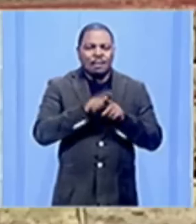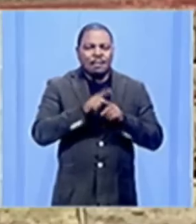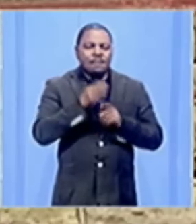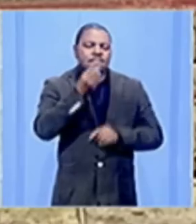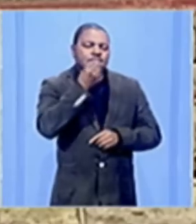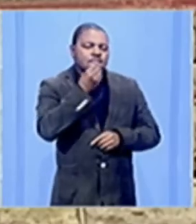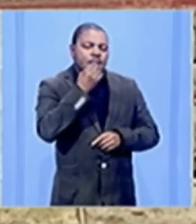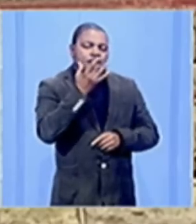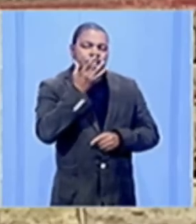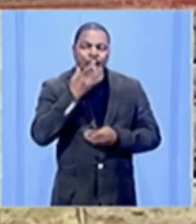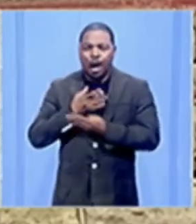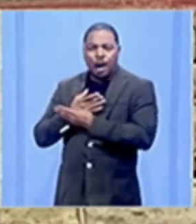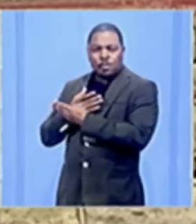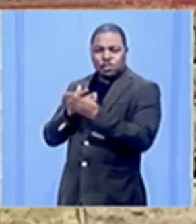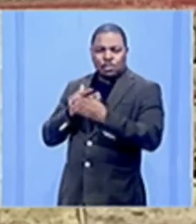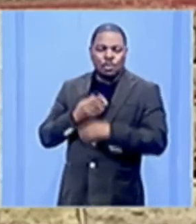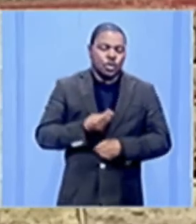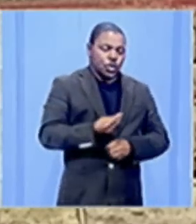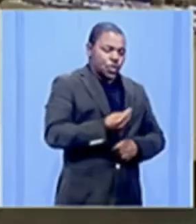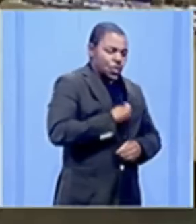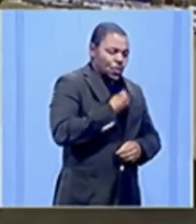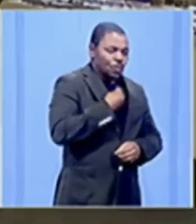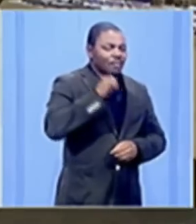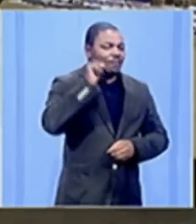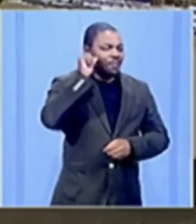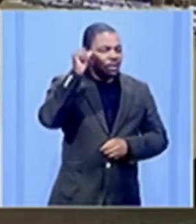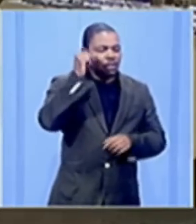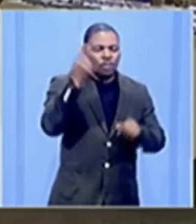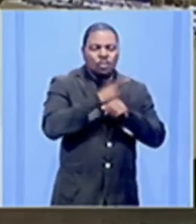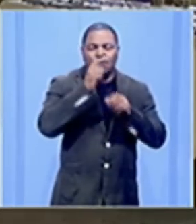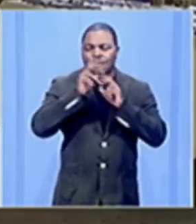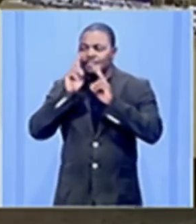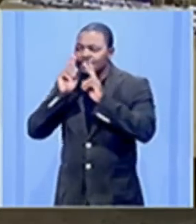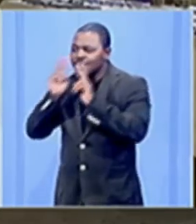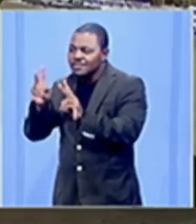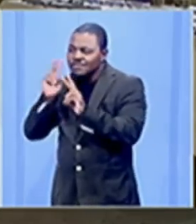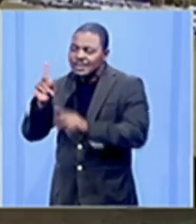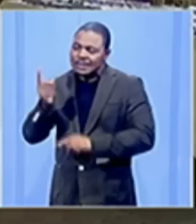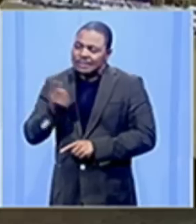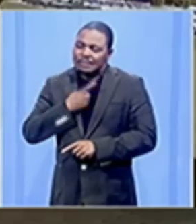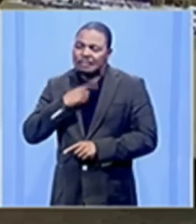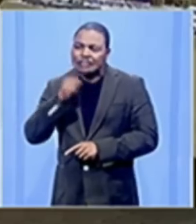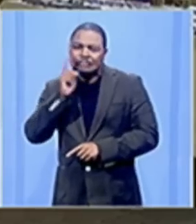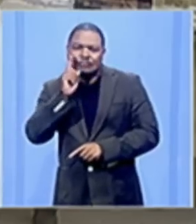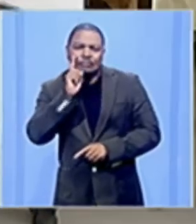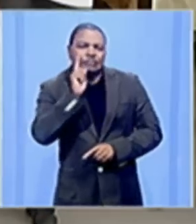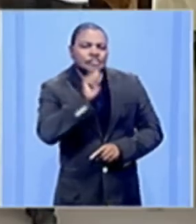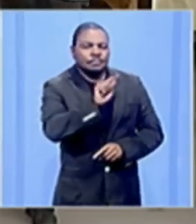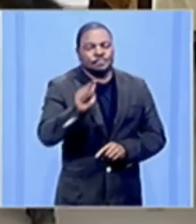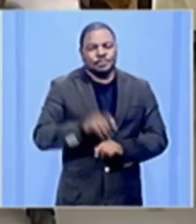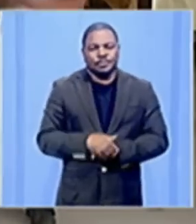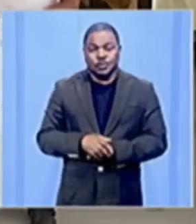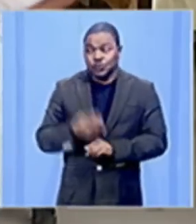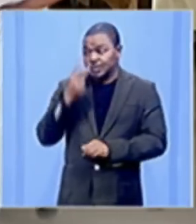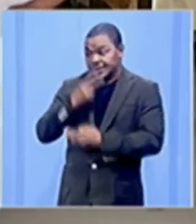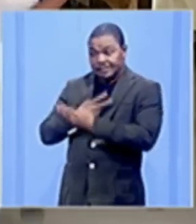tasting. Basha le bagolo ba etela lefelo leno ka gale go tla go inosa ka nkgo. As you can see, it's a